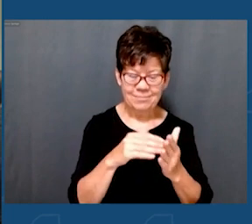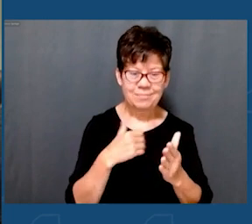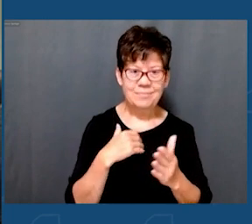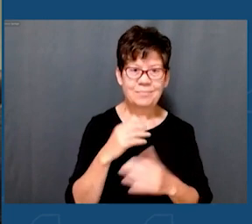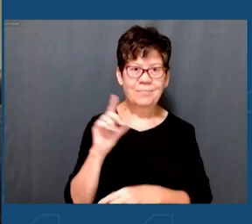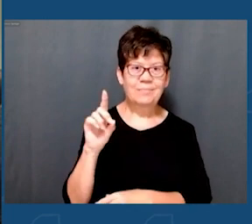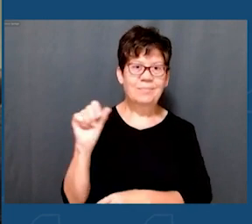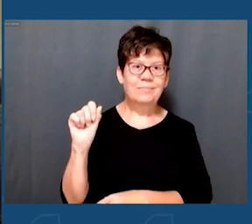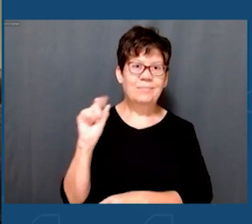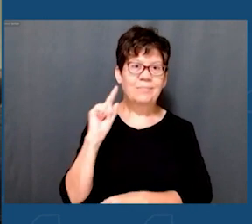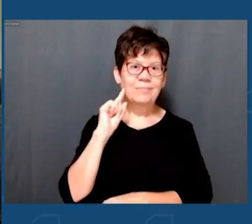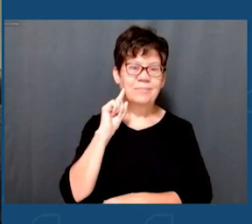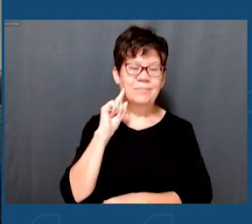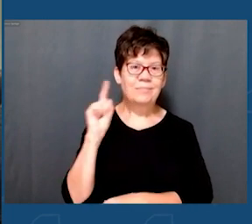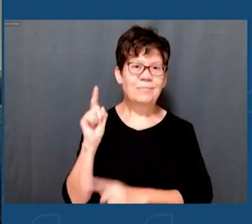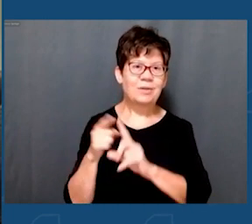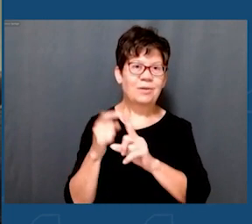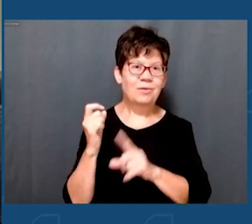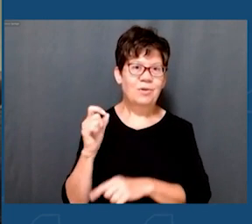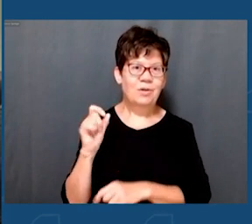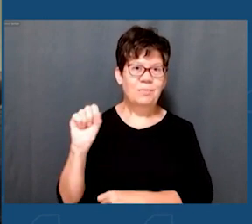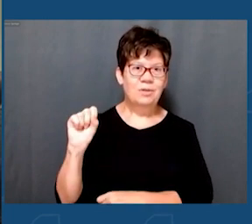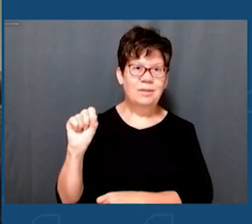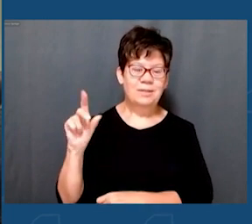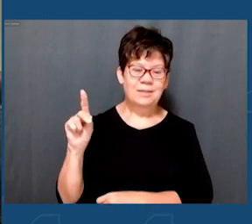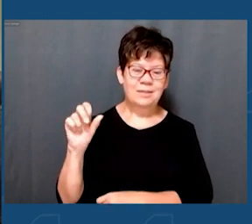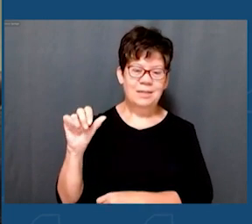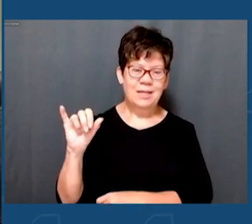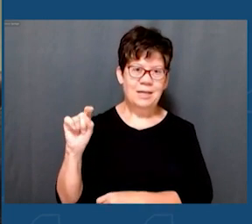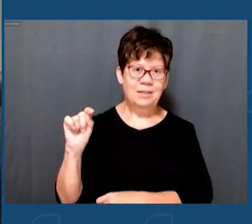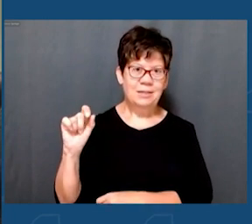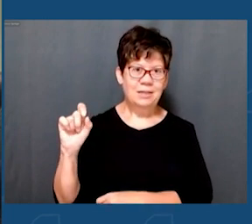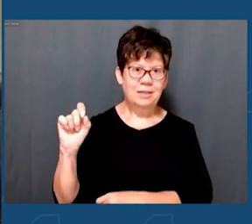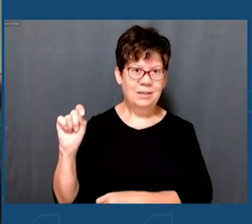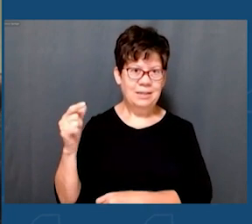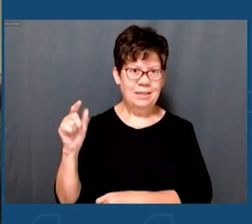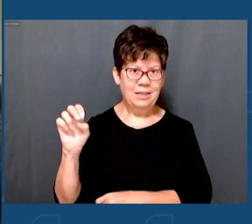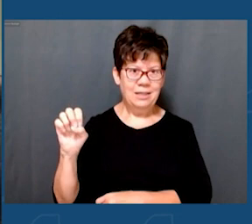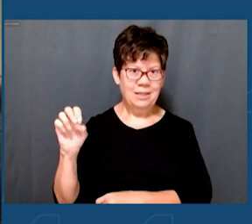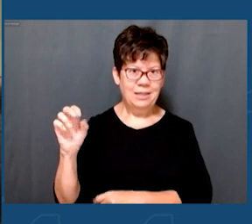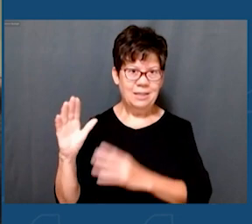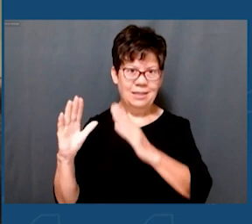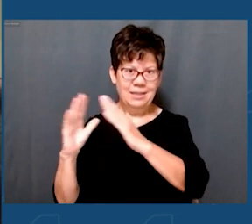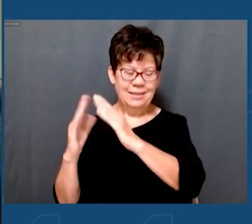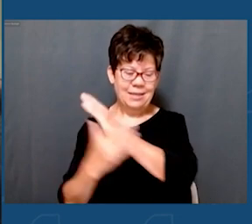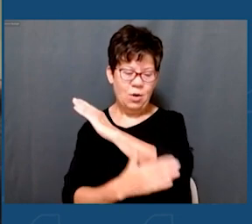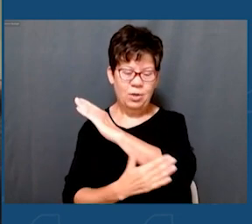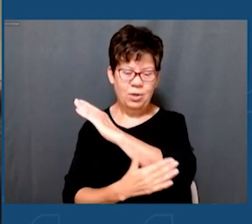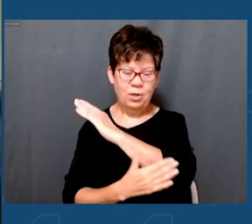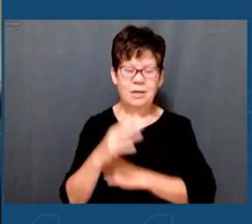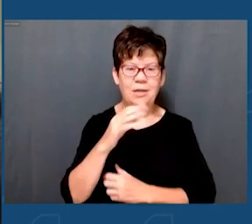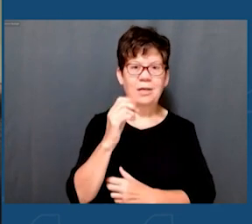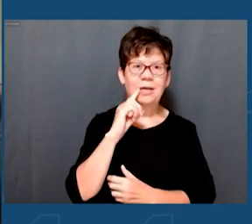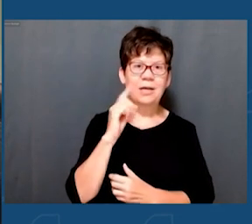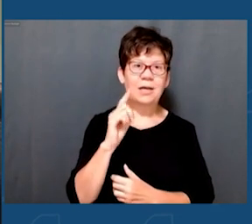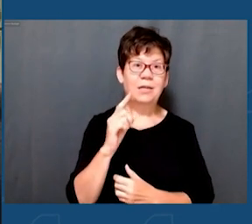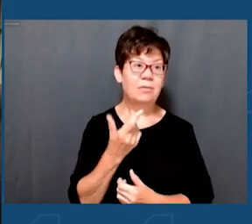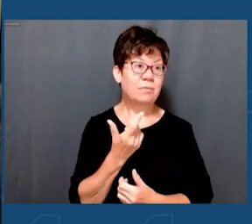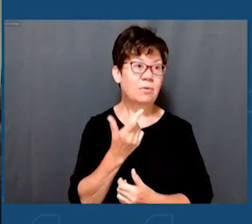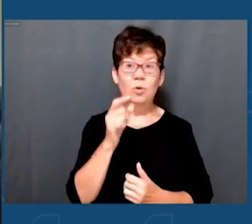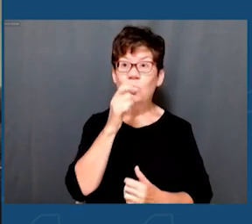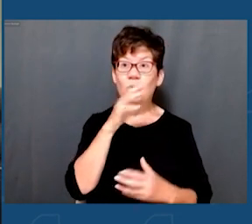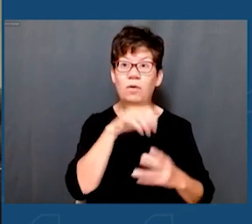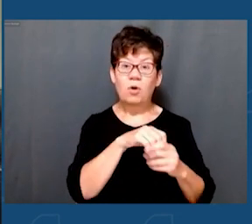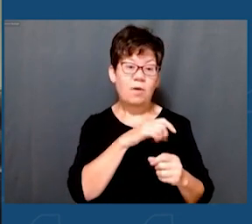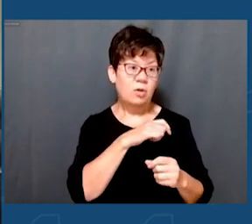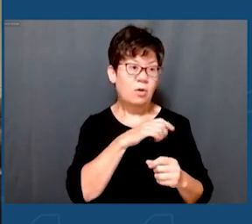from Schenectady County. Thank you for joining us. Acting Superintendent Steve Nigrelli and all of our friends in law enforcement. I thank them for their